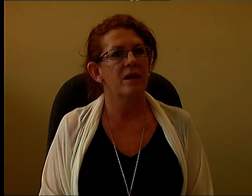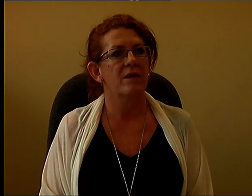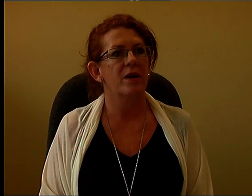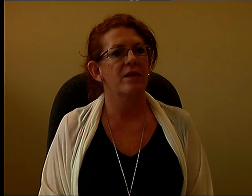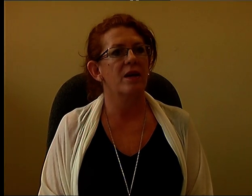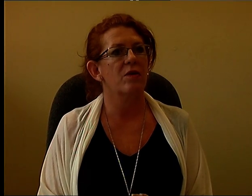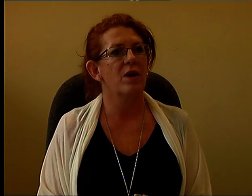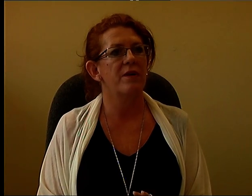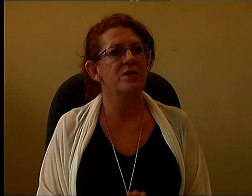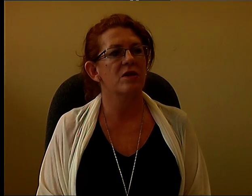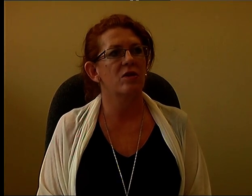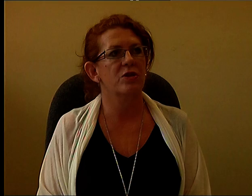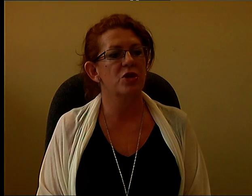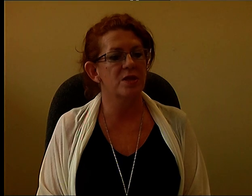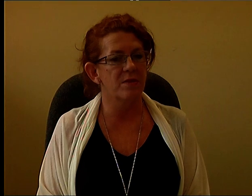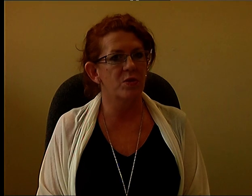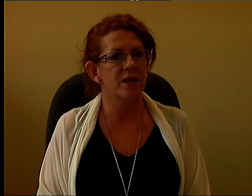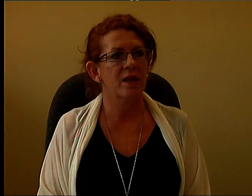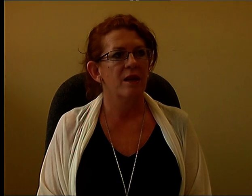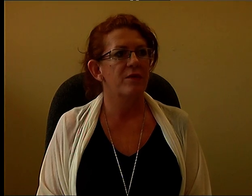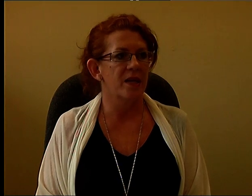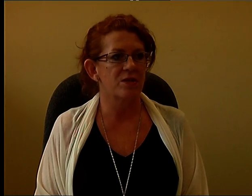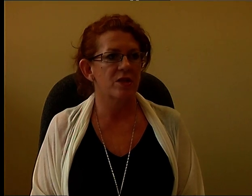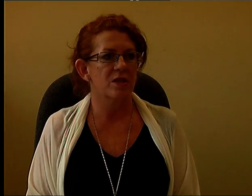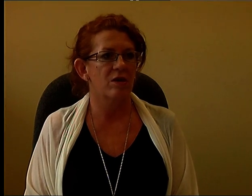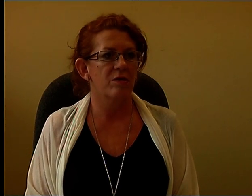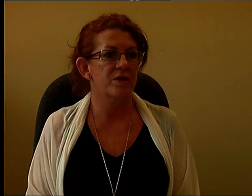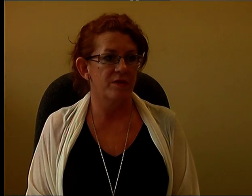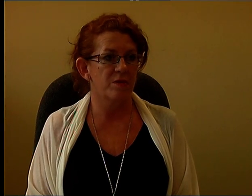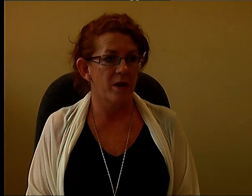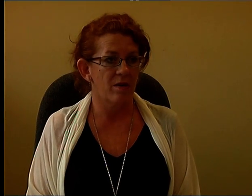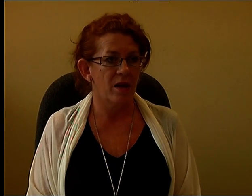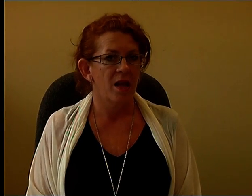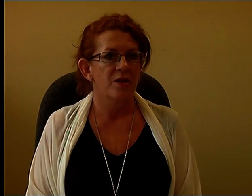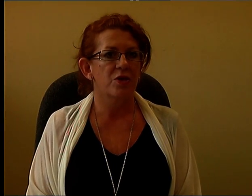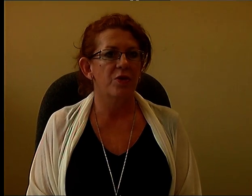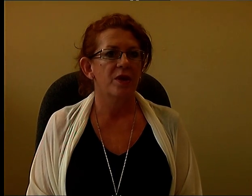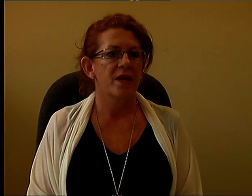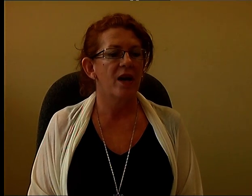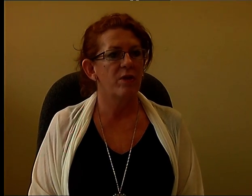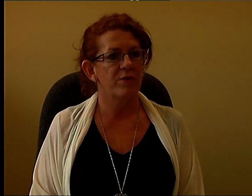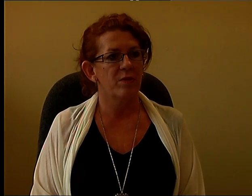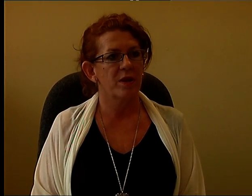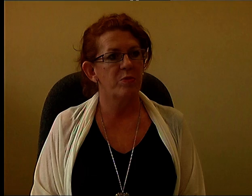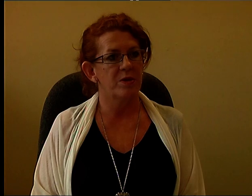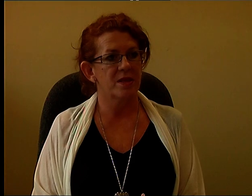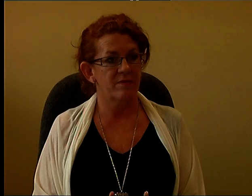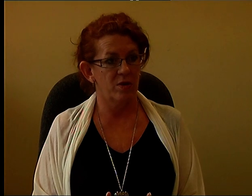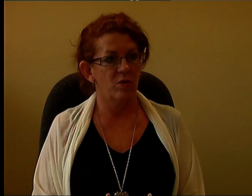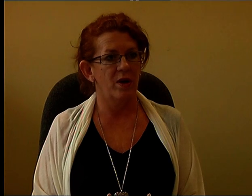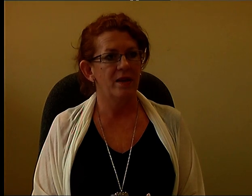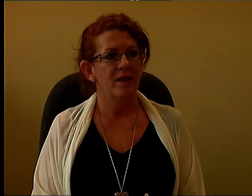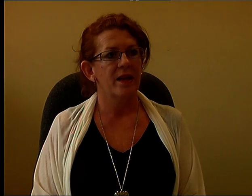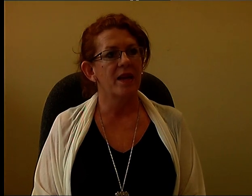They arrived on Tuesday morning for the extradition of Tevita Mara. So now we're following the process